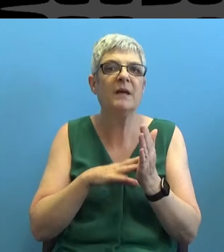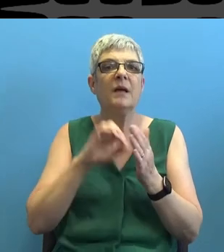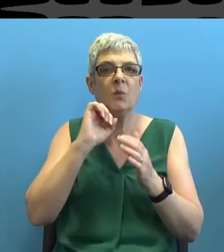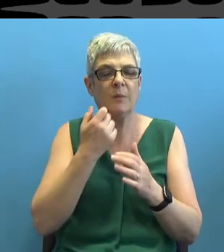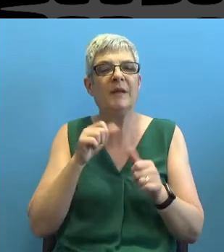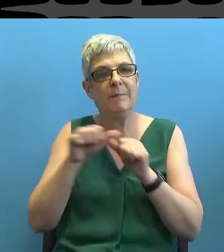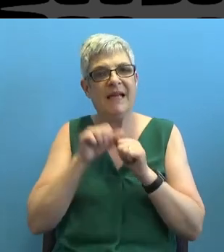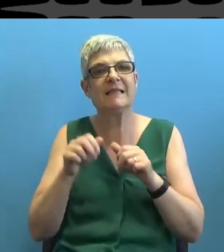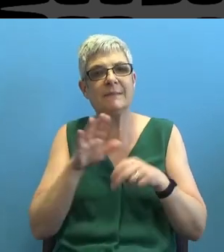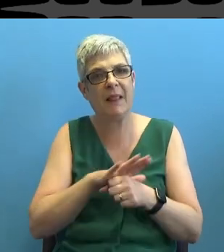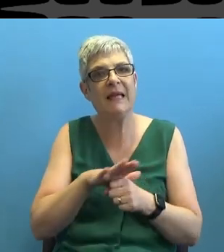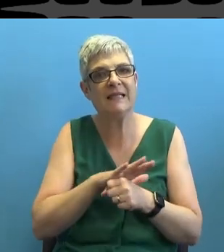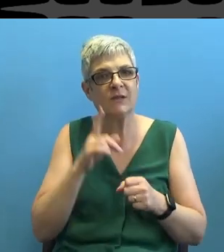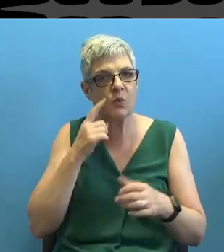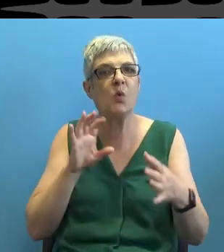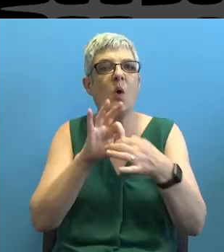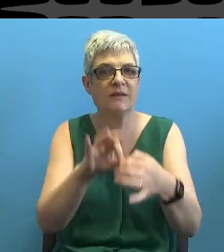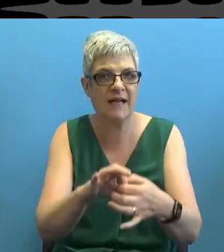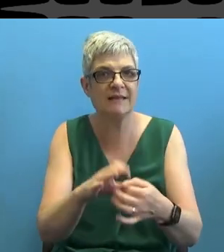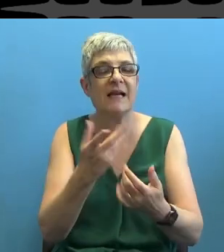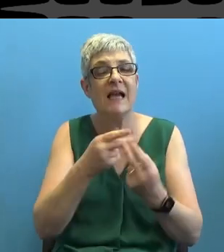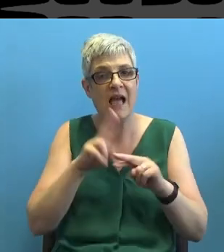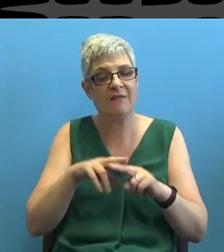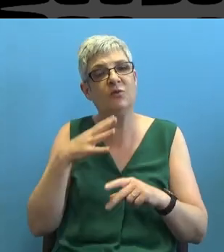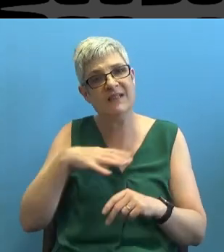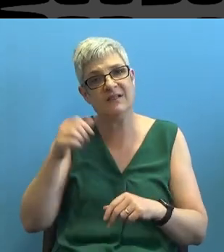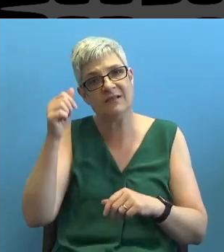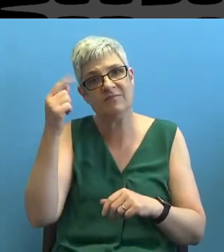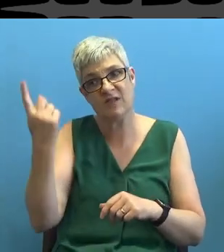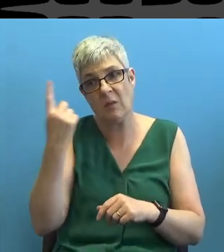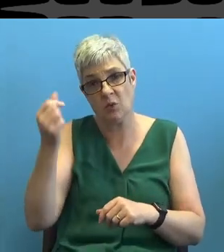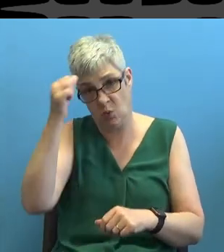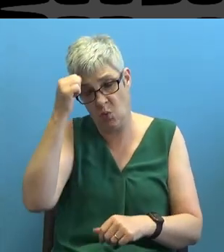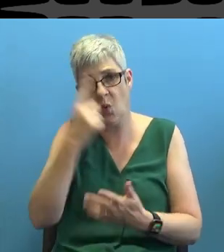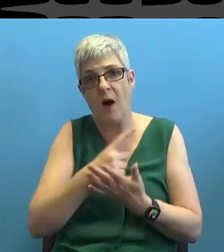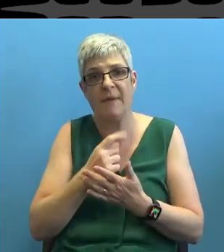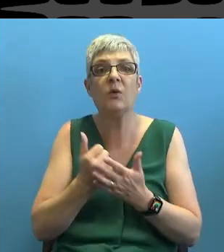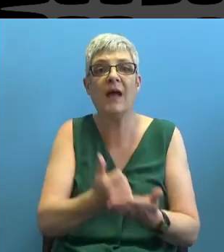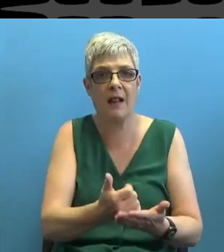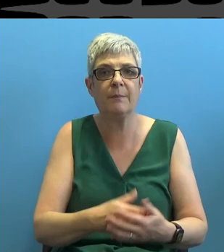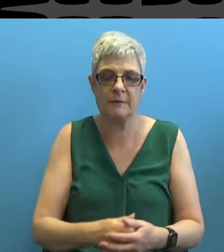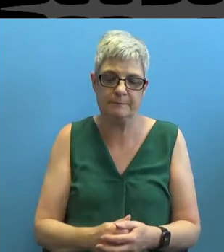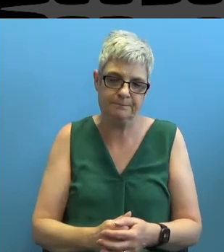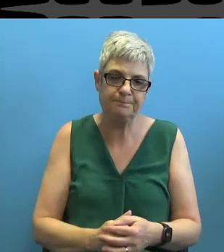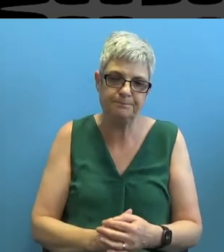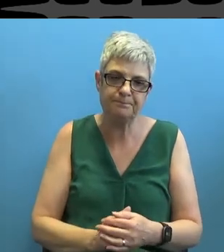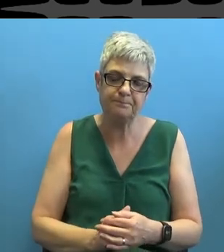route to go if you need to make something known, something we should be doing or some help that should be given.